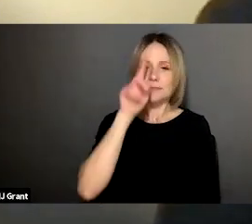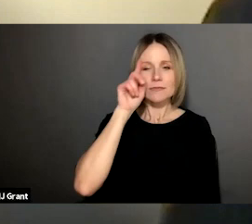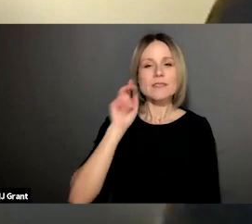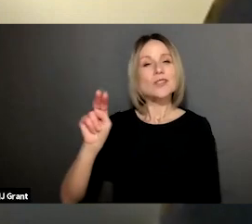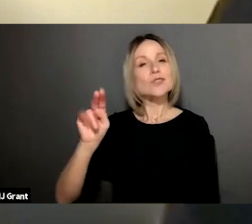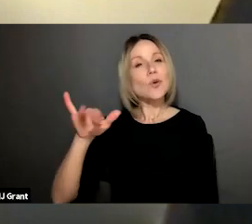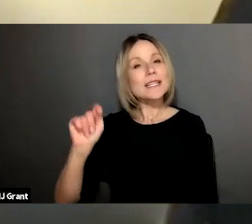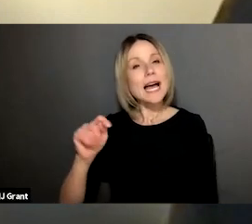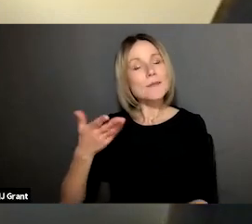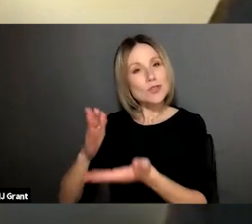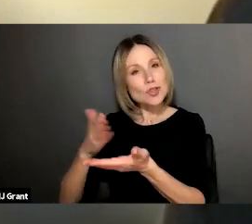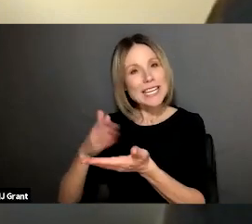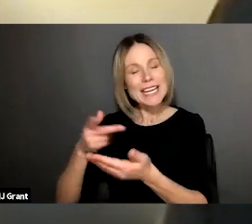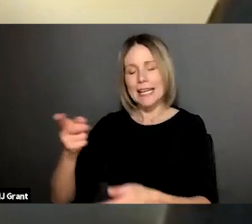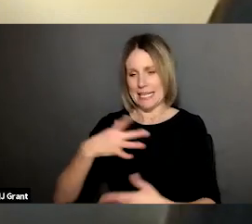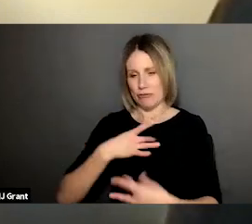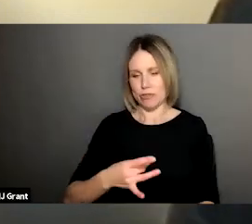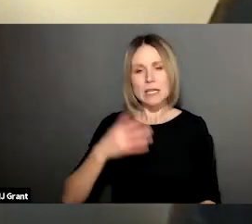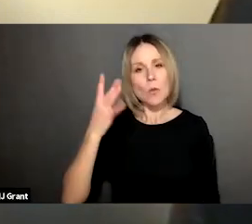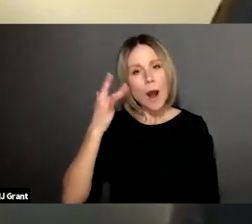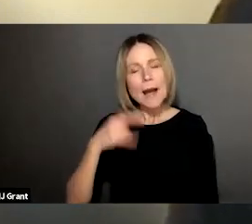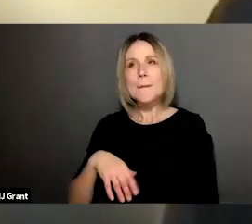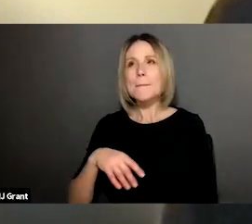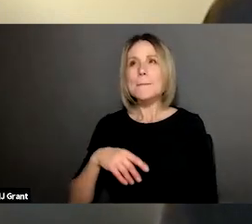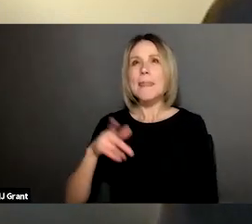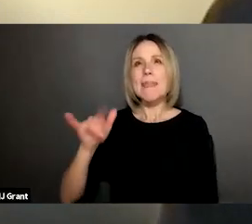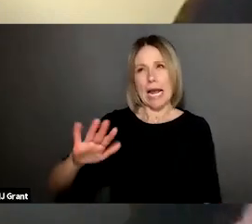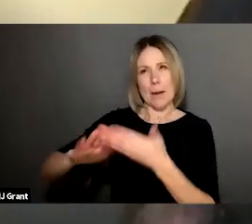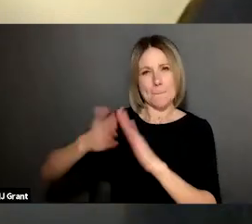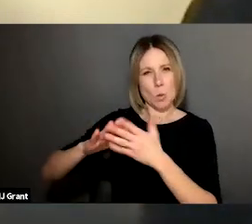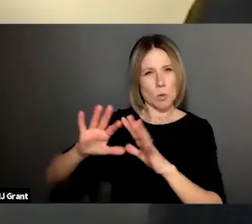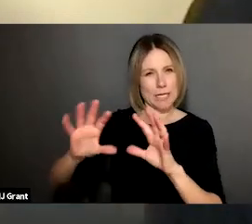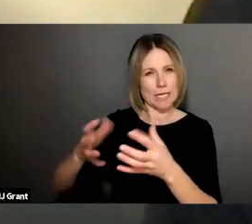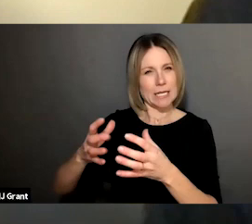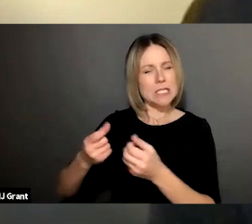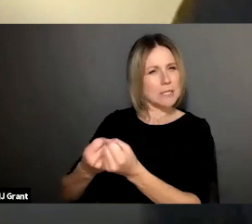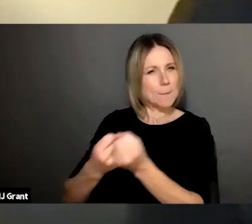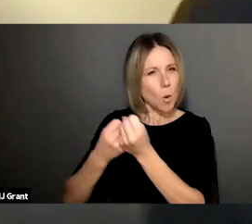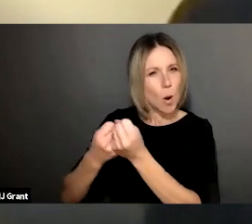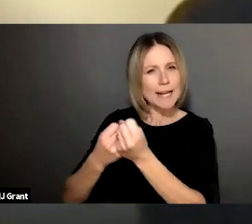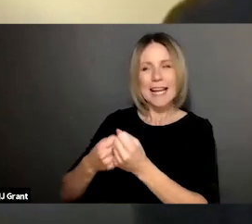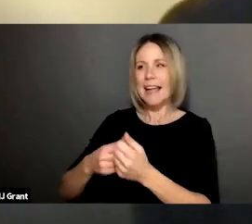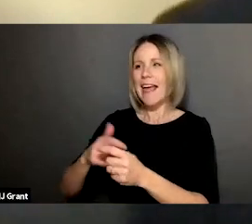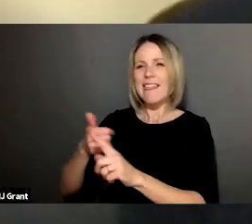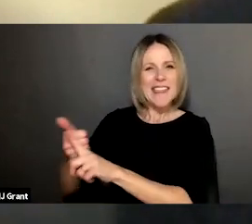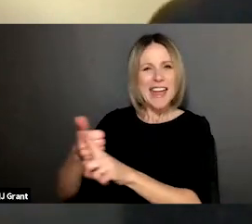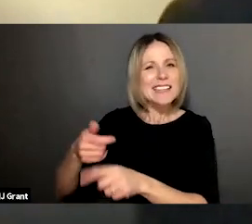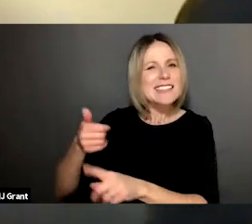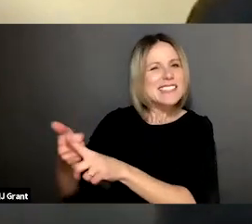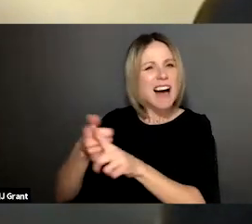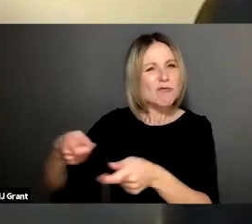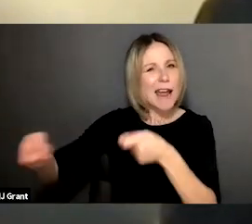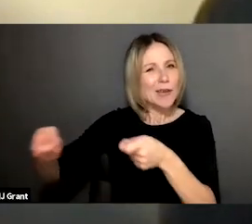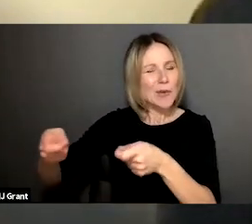of a self-regulating community, a very supportive community. And people point that out. Like, the reason you had that bad